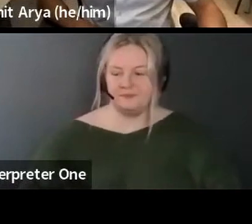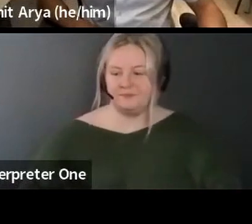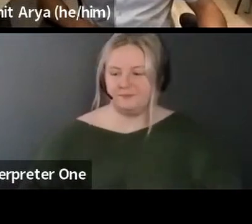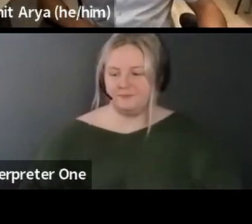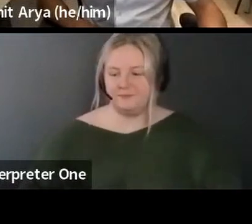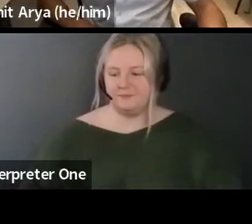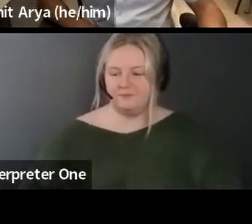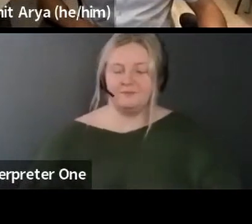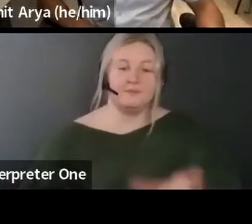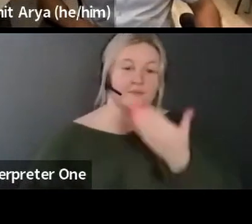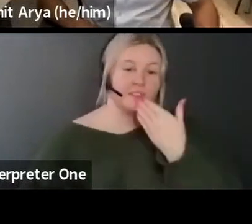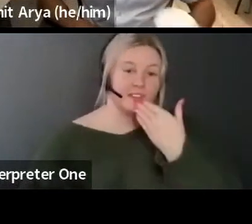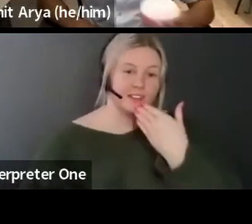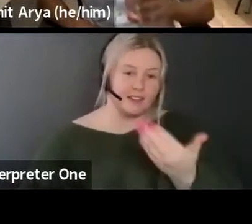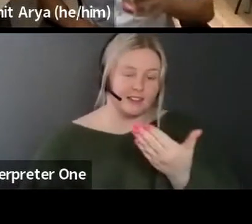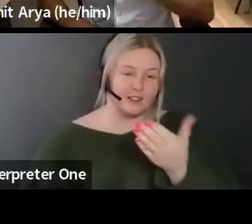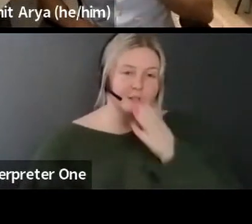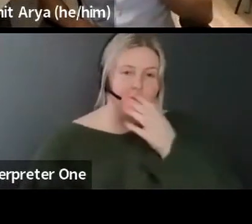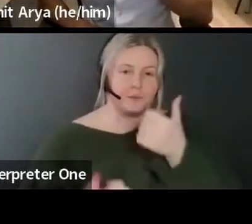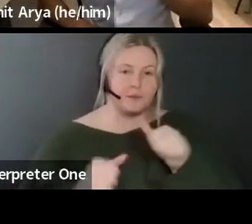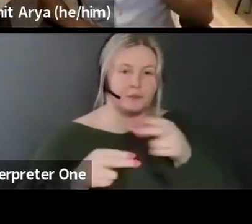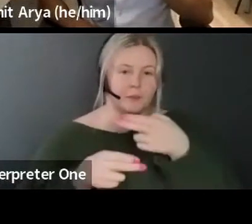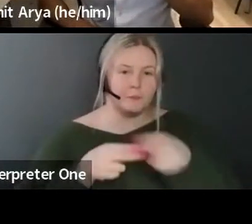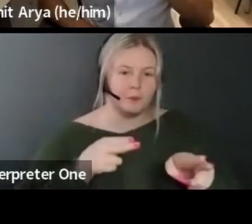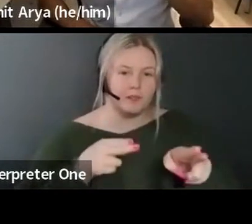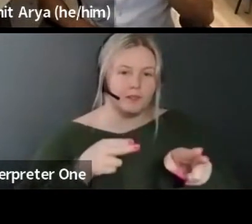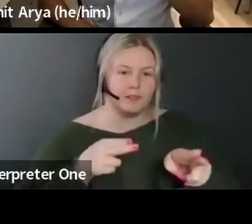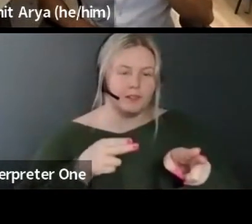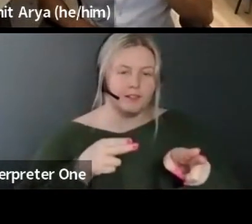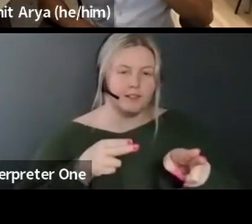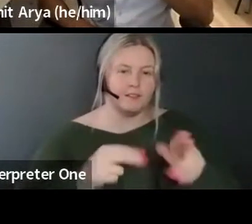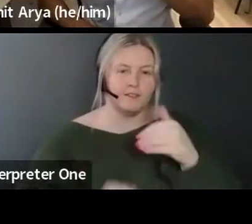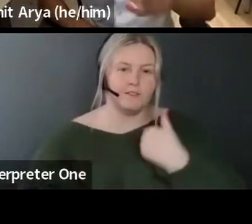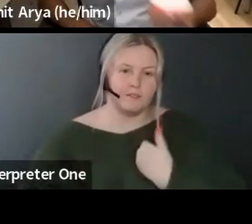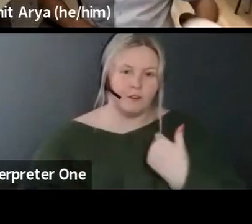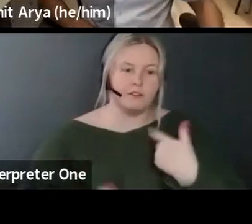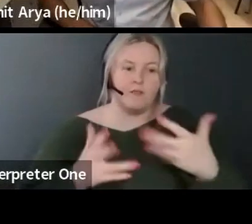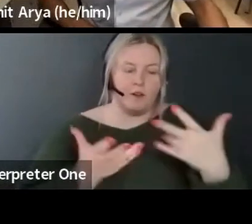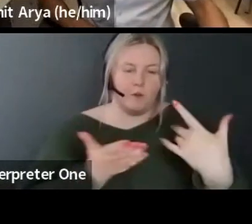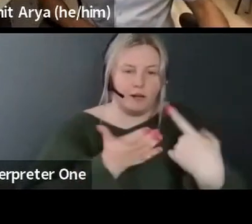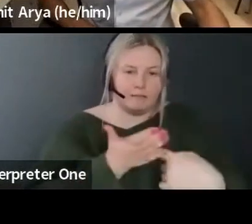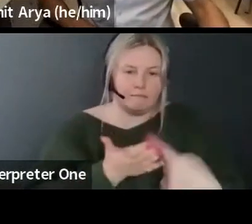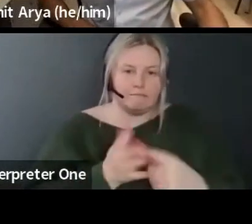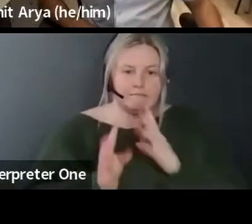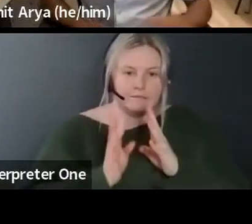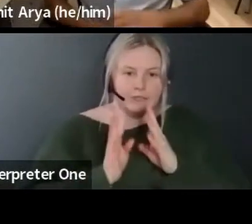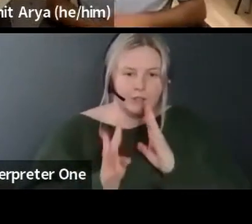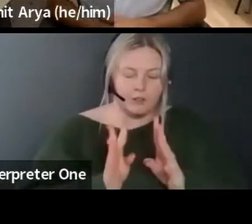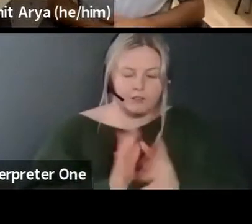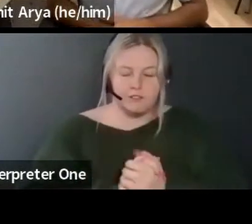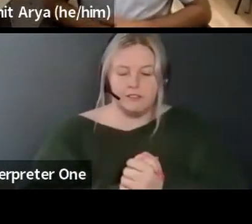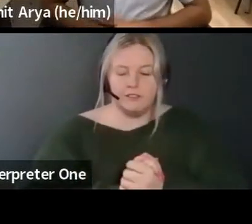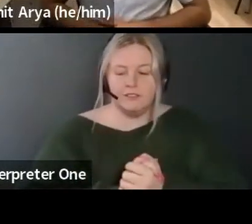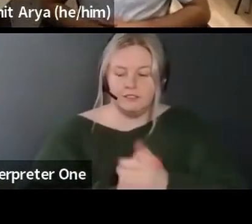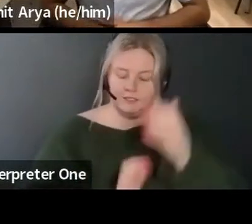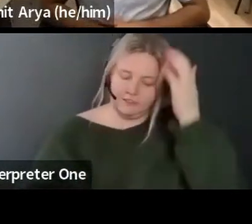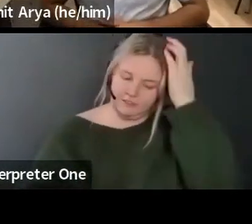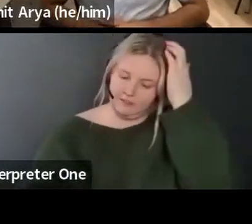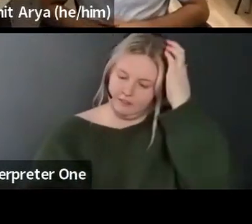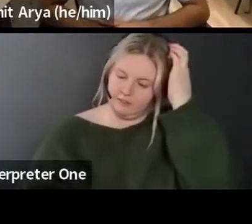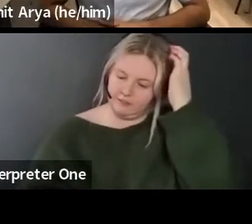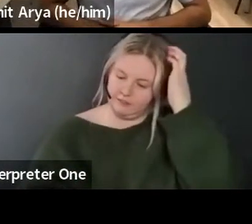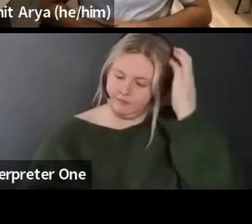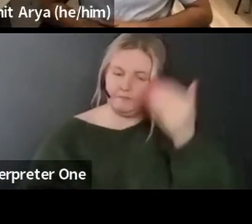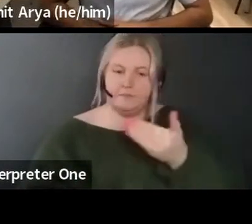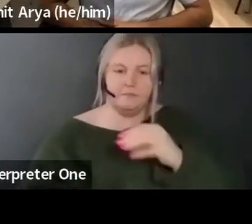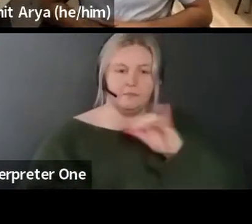Thanks, y'all. I'll try to keep it brief, given I've already had some time. But I am Jaclyn